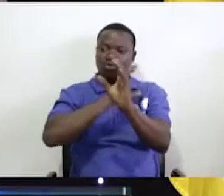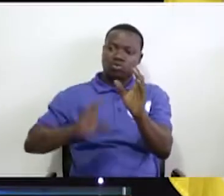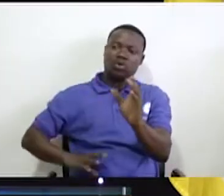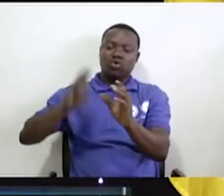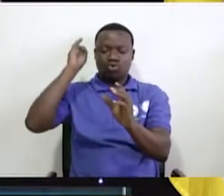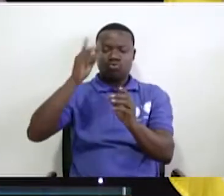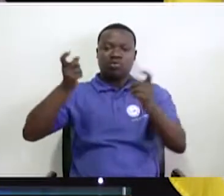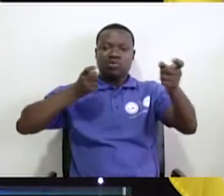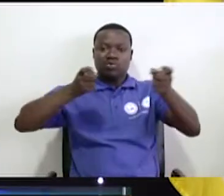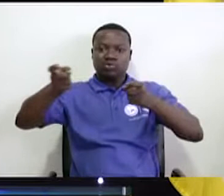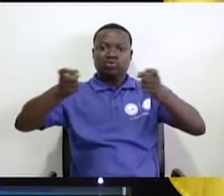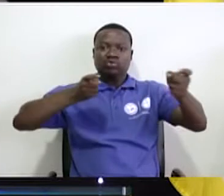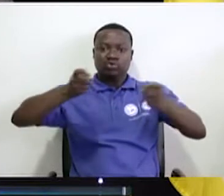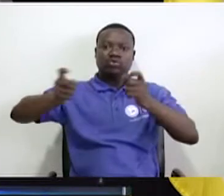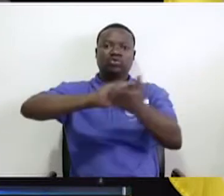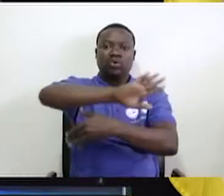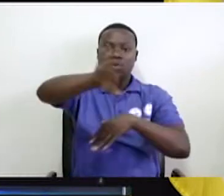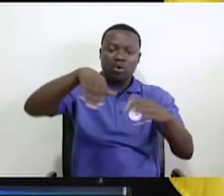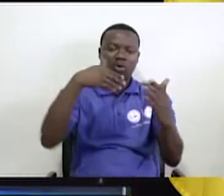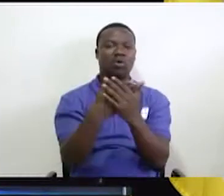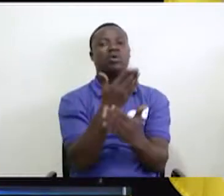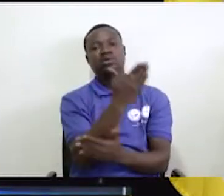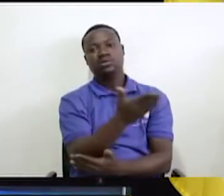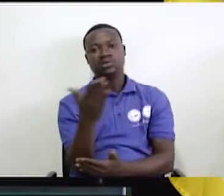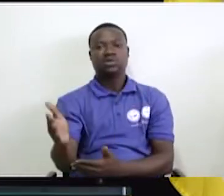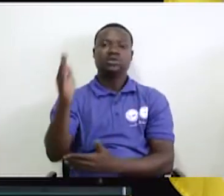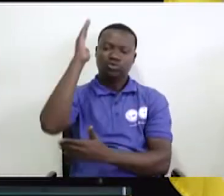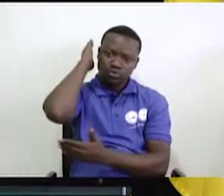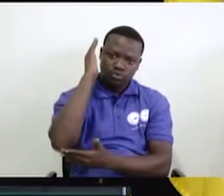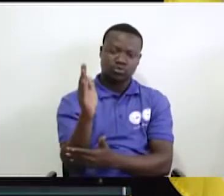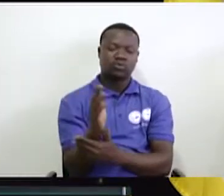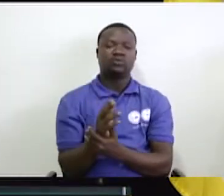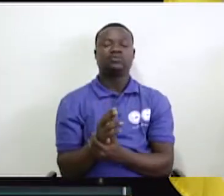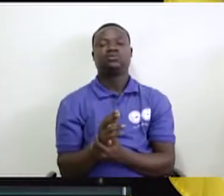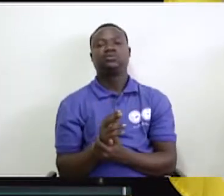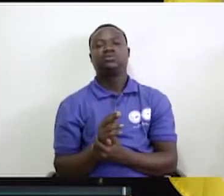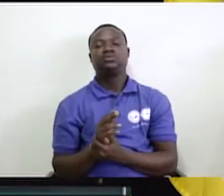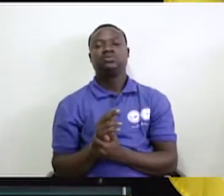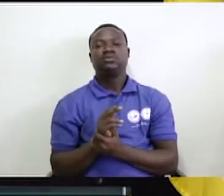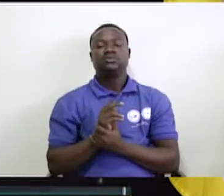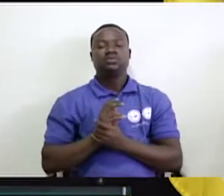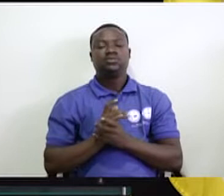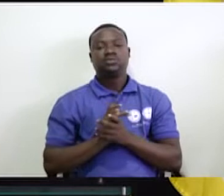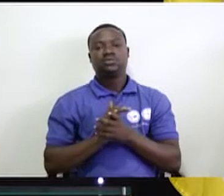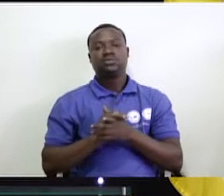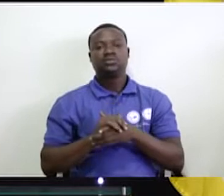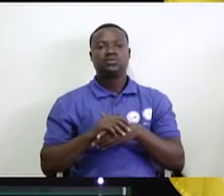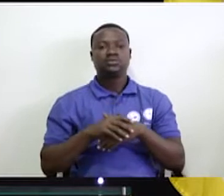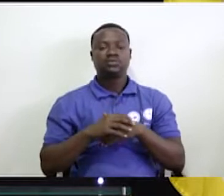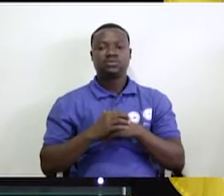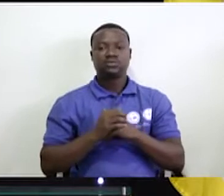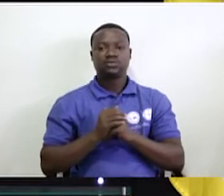take charge of all things. And see, Bosha, or this share your home cronchrono, a ye insuano, ah, a ye